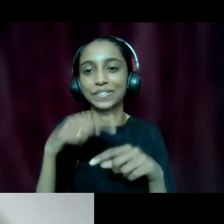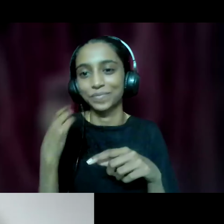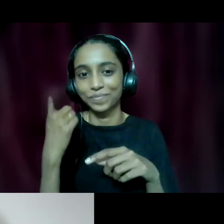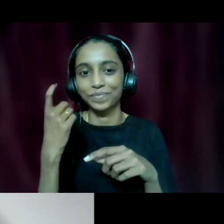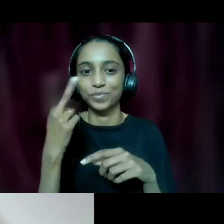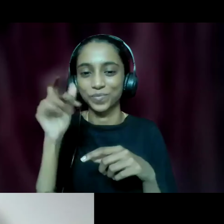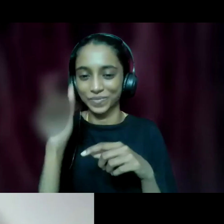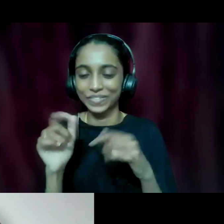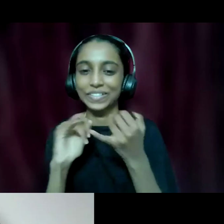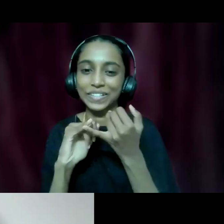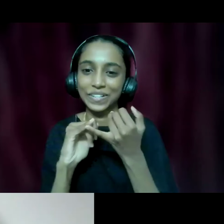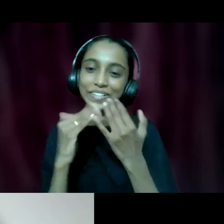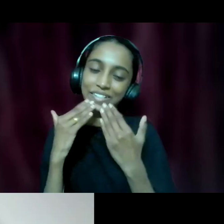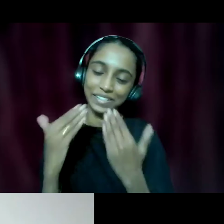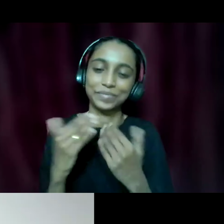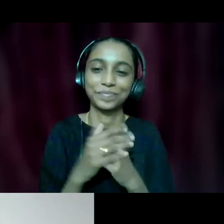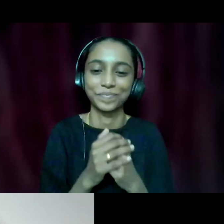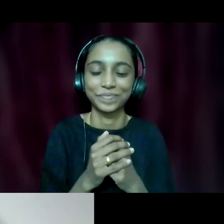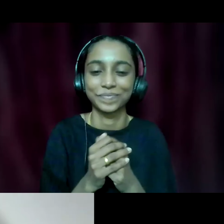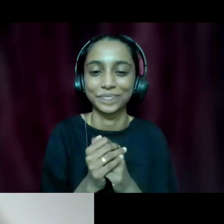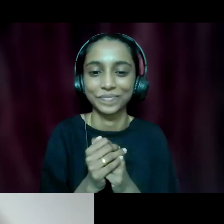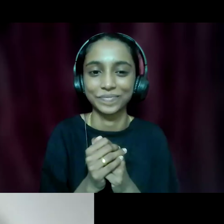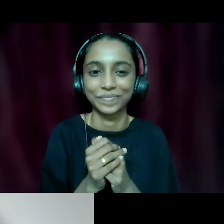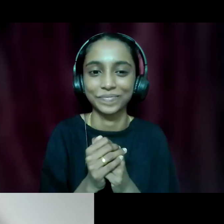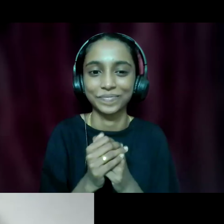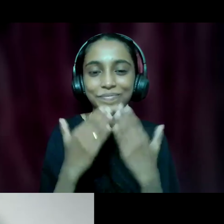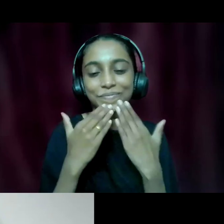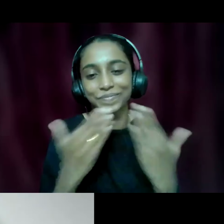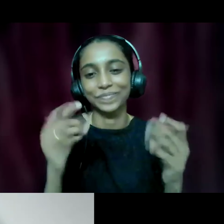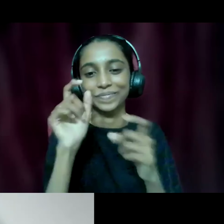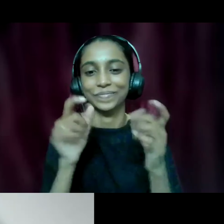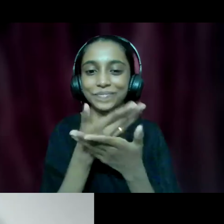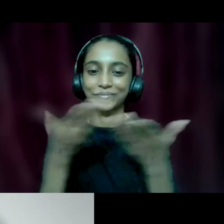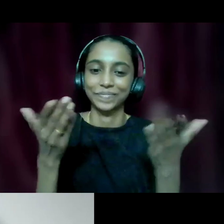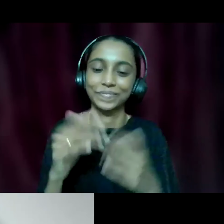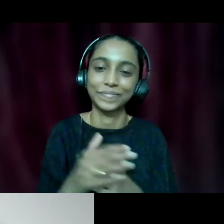for your great efforts, all the British Council thing. Thank you so much. Thank you, everyone.